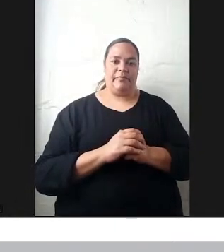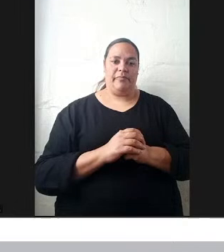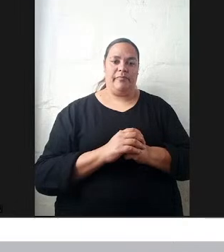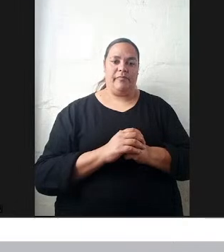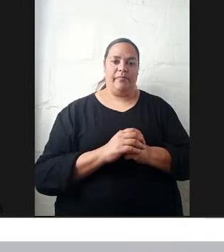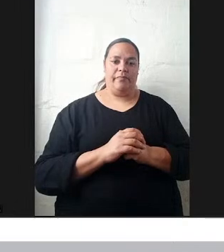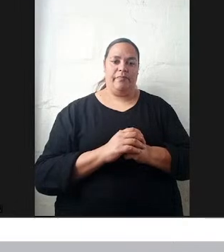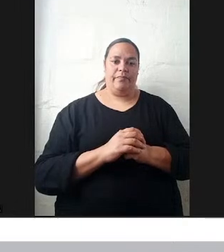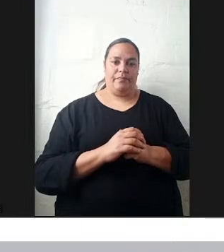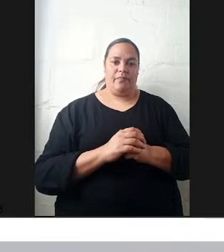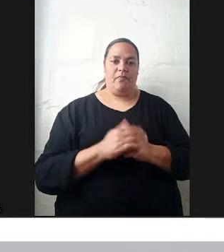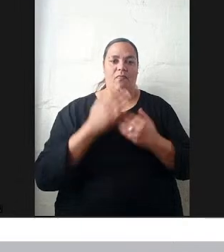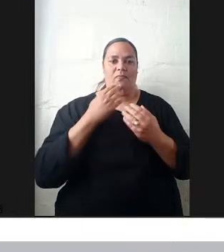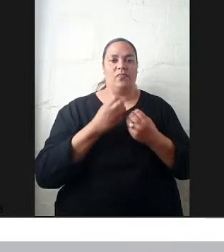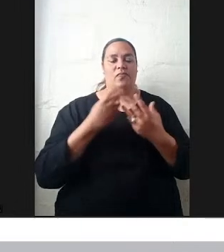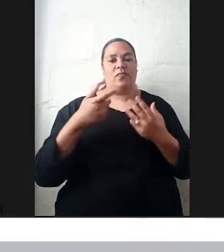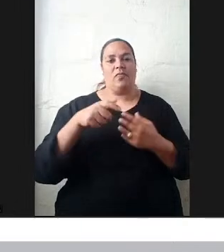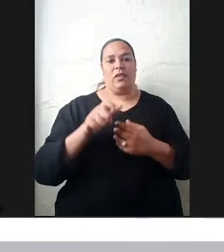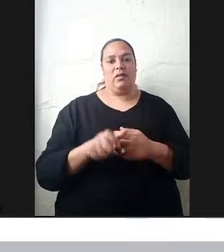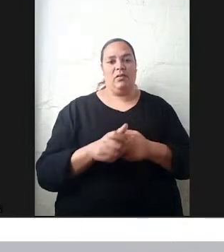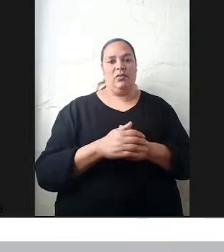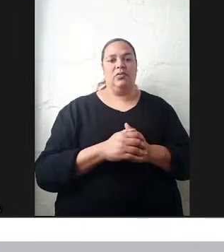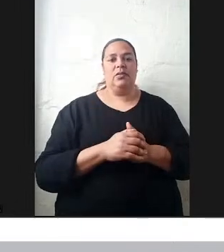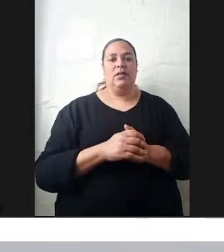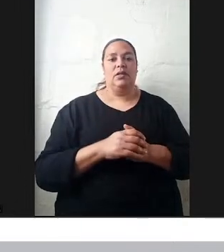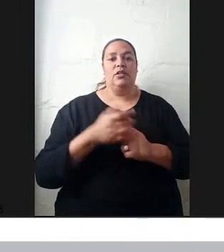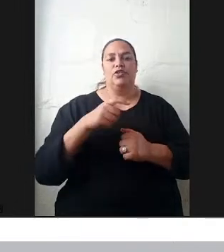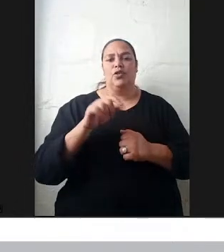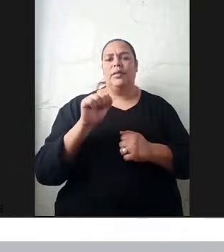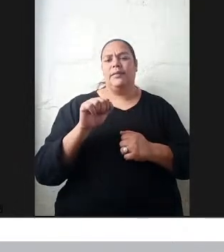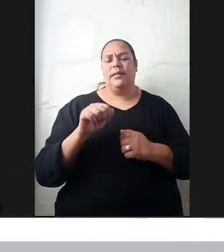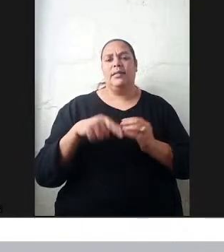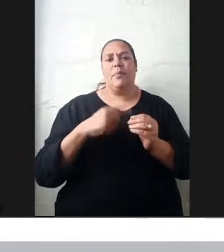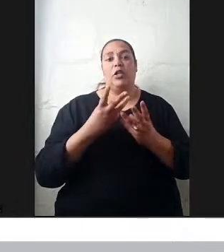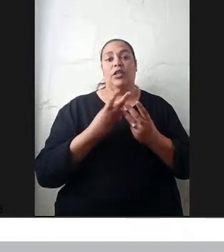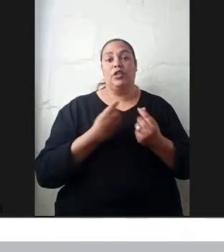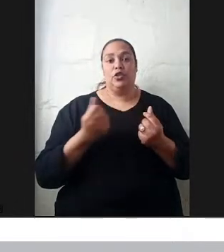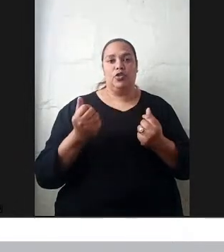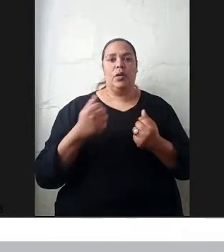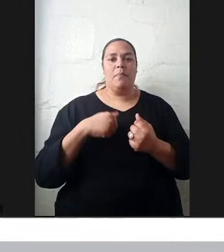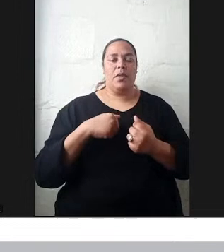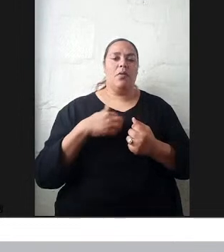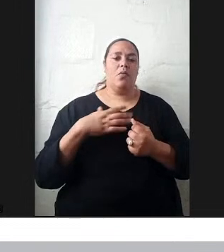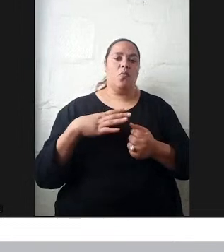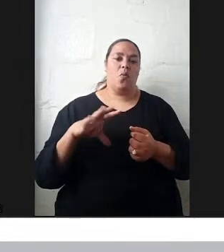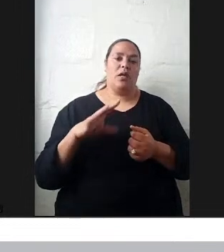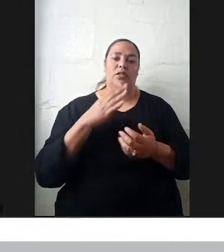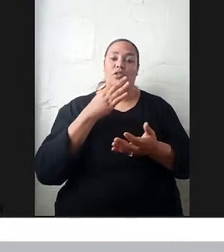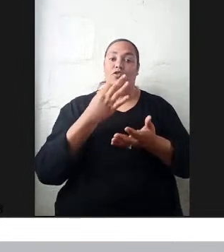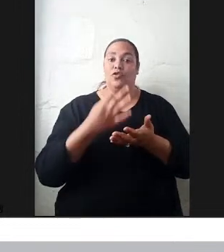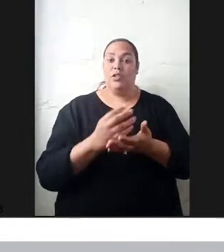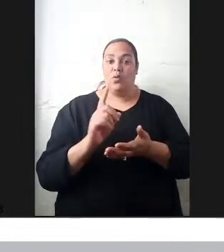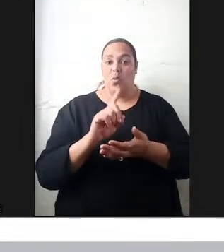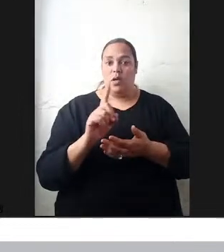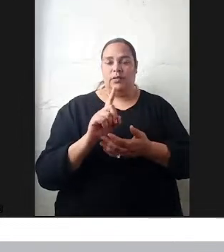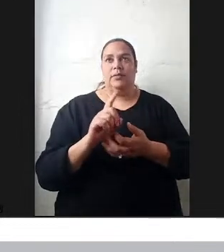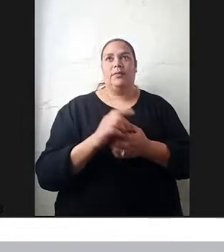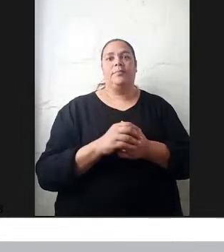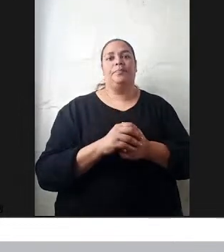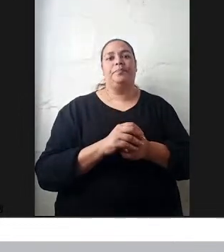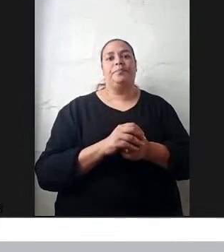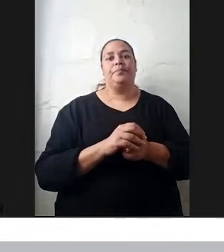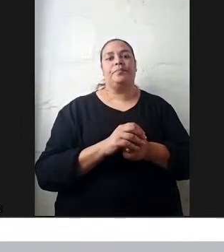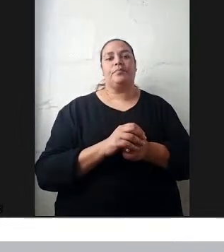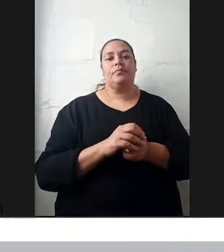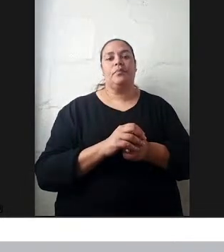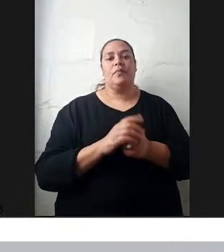Thank you very much, Chair. Chair, yes, in terms of resolutions, I would suggest that as the